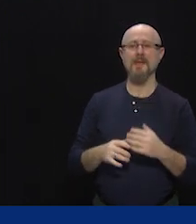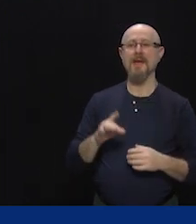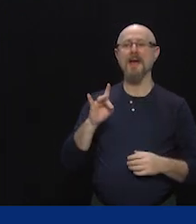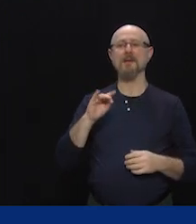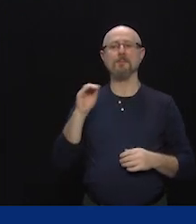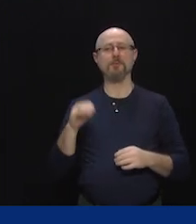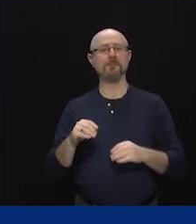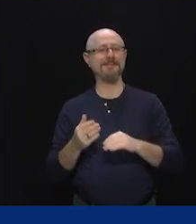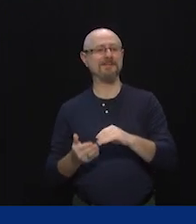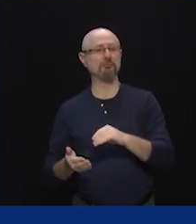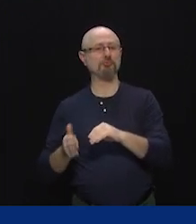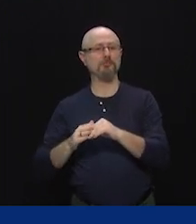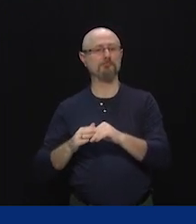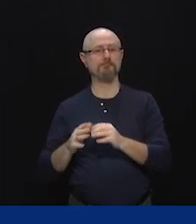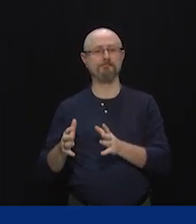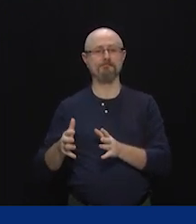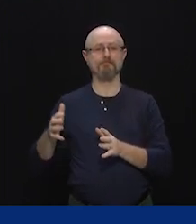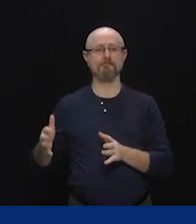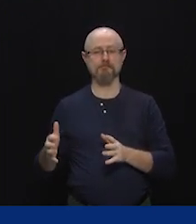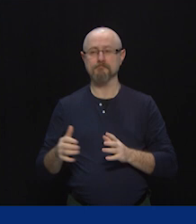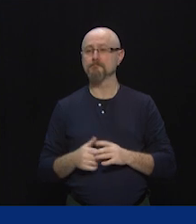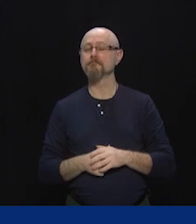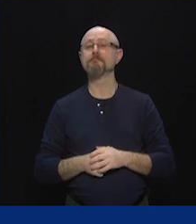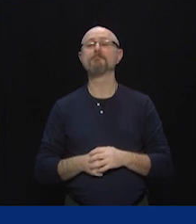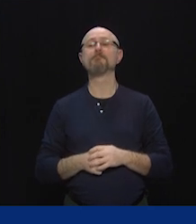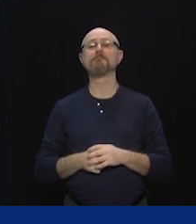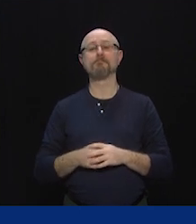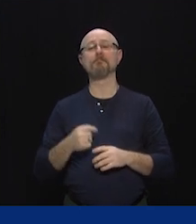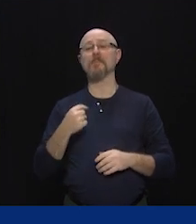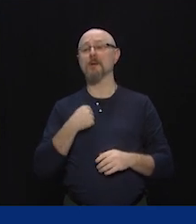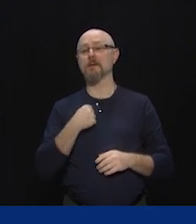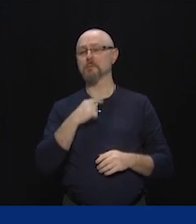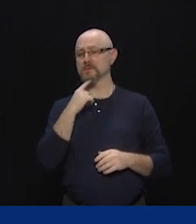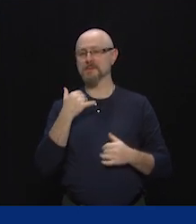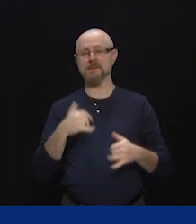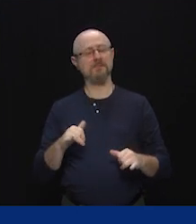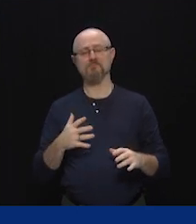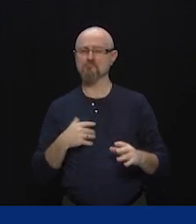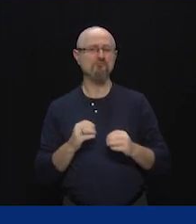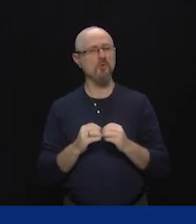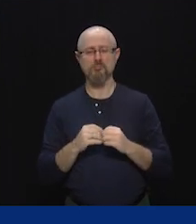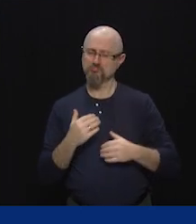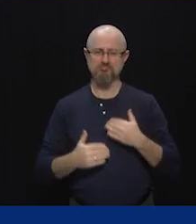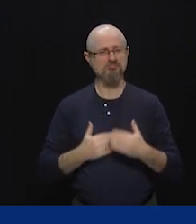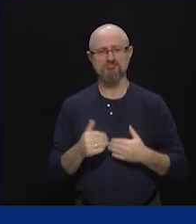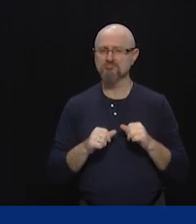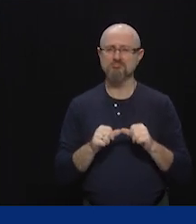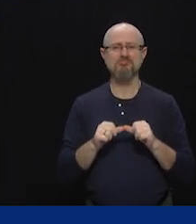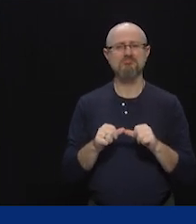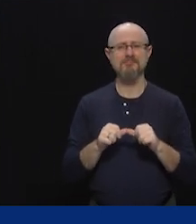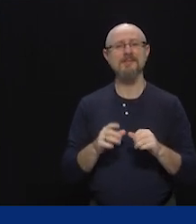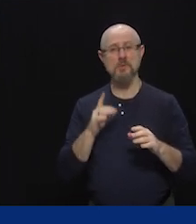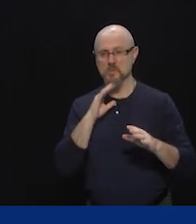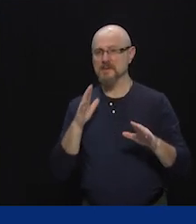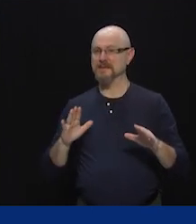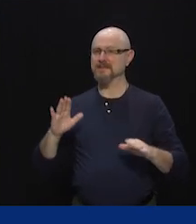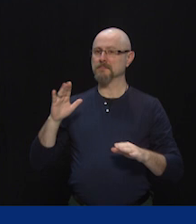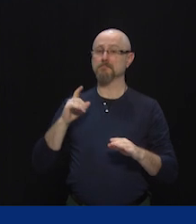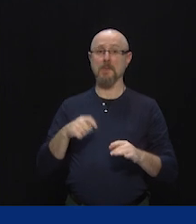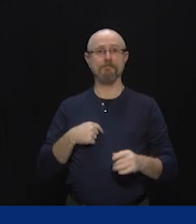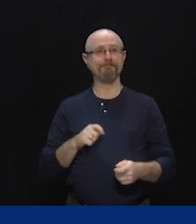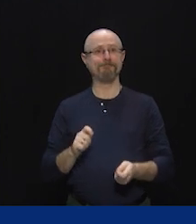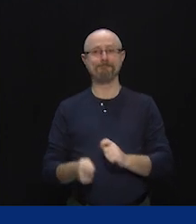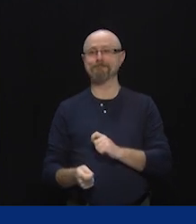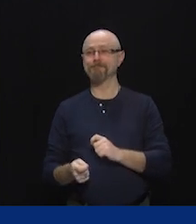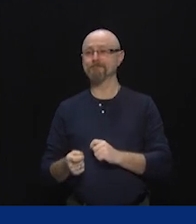hospital bed capacity. I'm not going to rest on our laurels here because this could change in a moment's notice. So this is just a